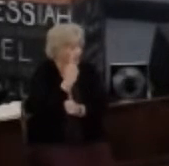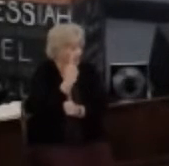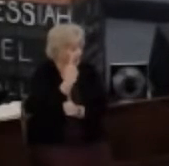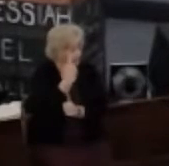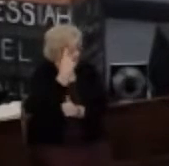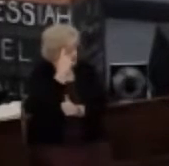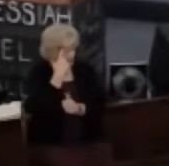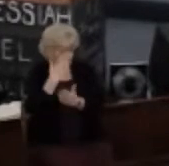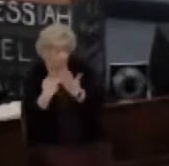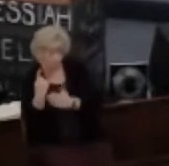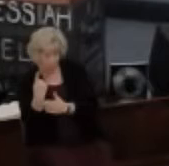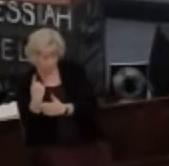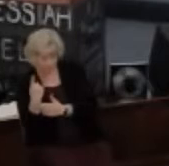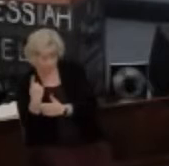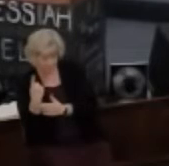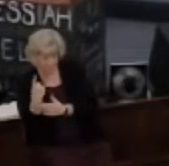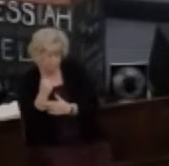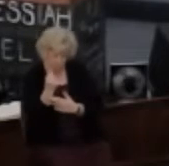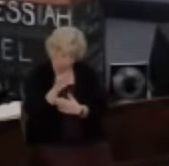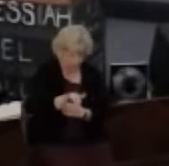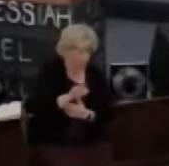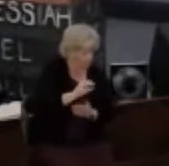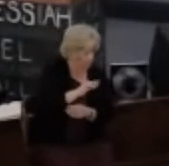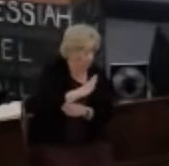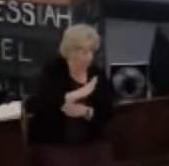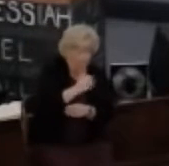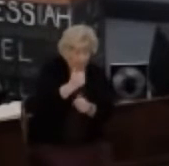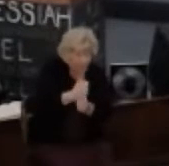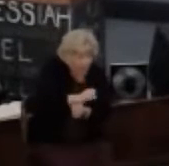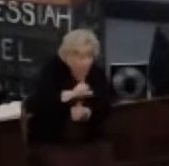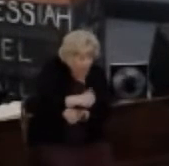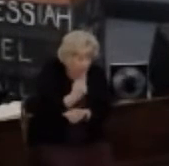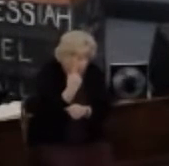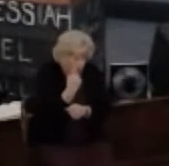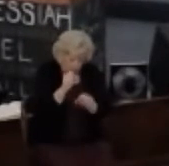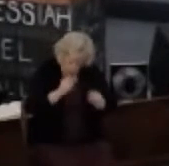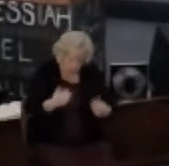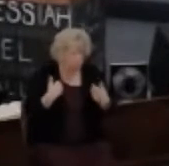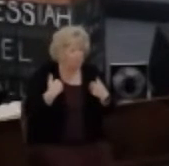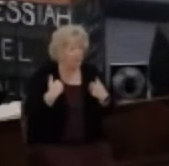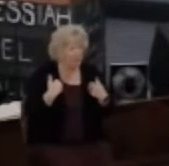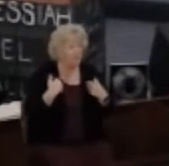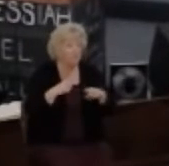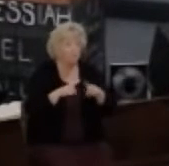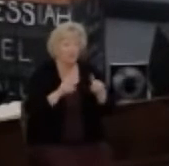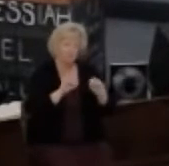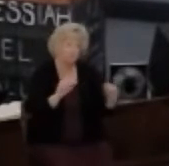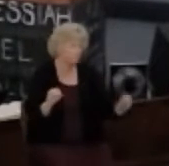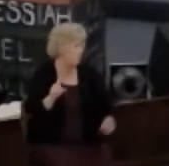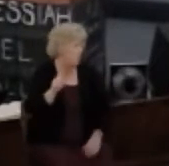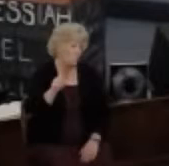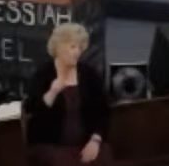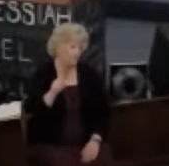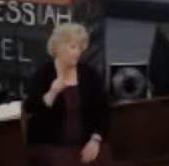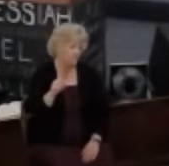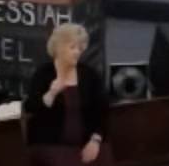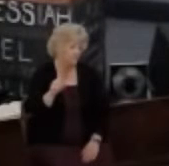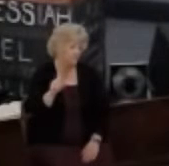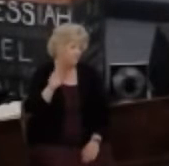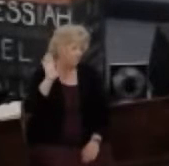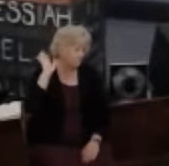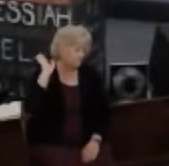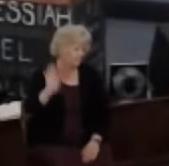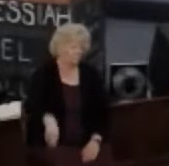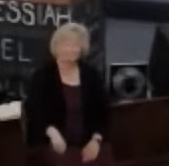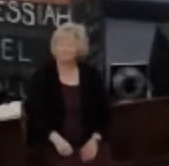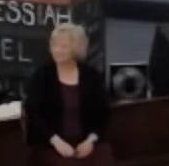thought that somebody would do it. Anybody could have done it. but none of them did. Hey, watch